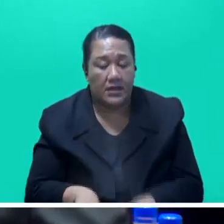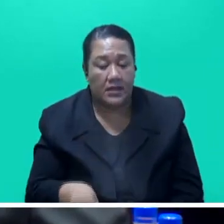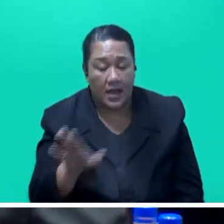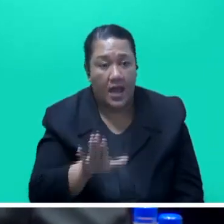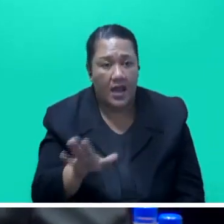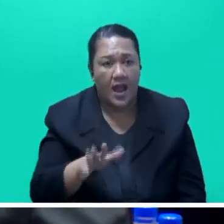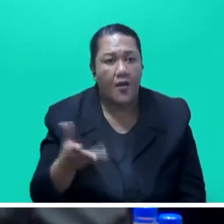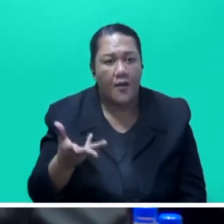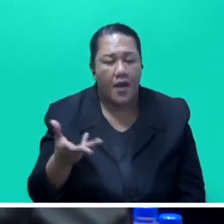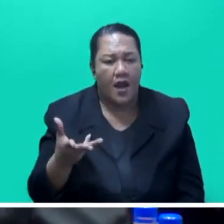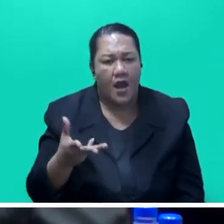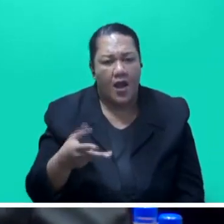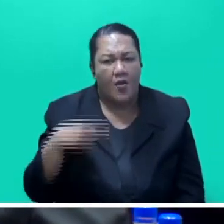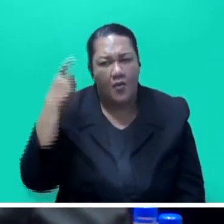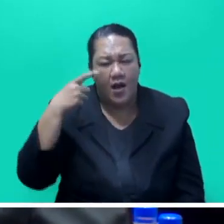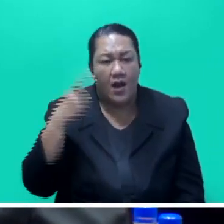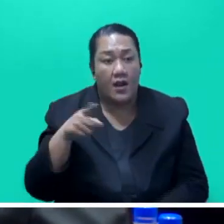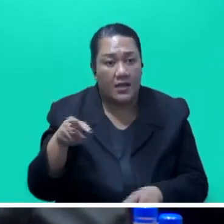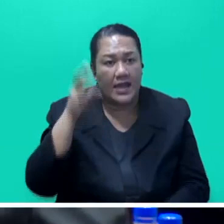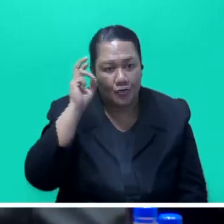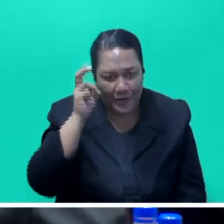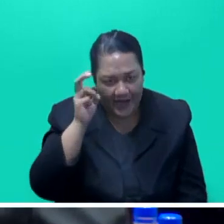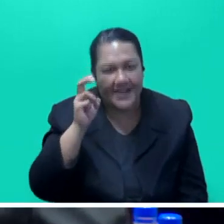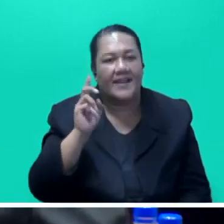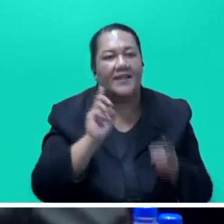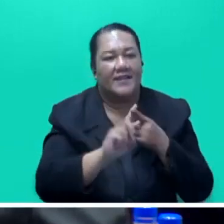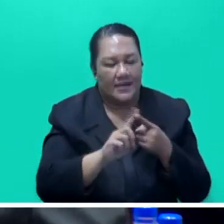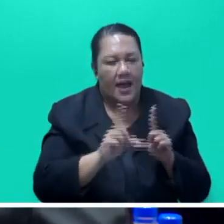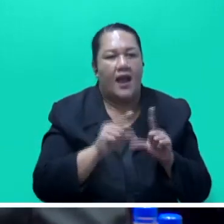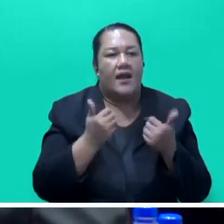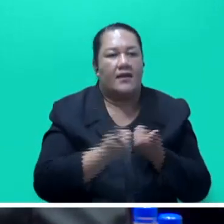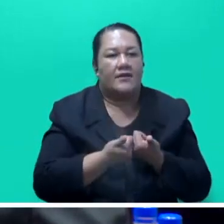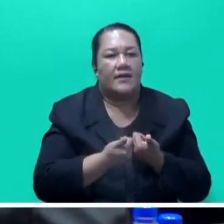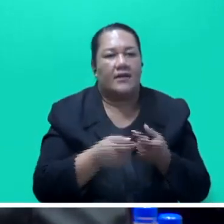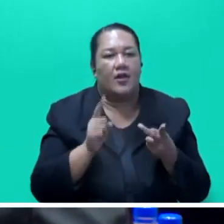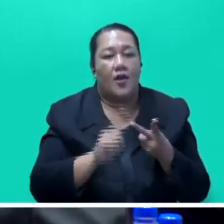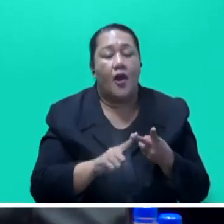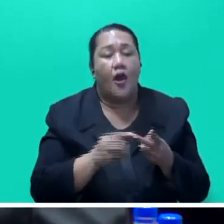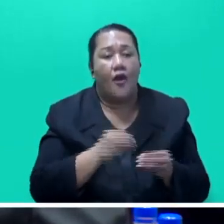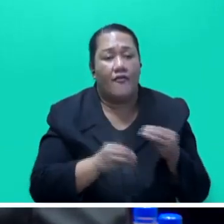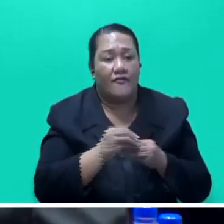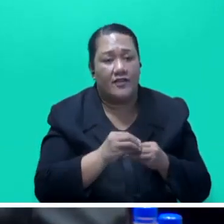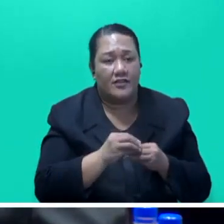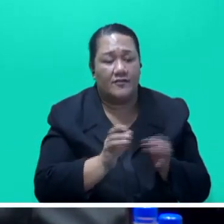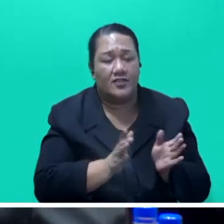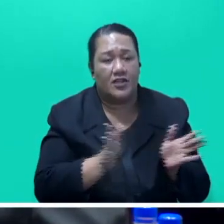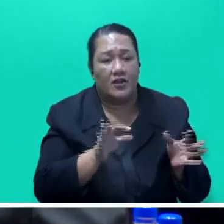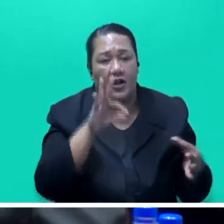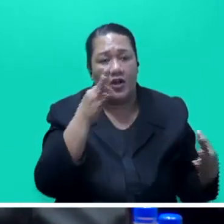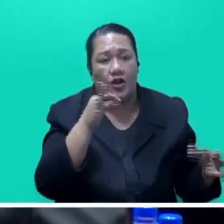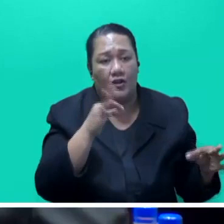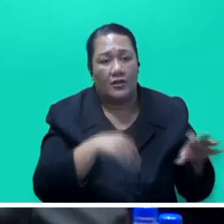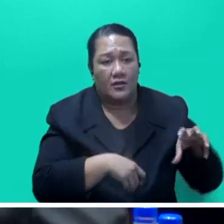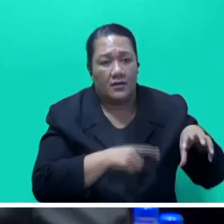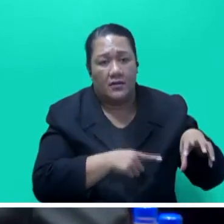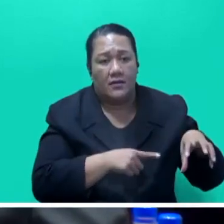The training plan agreed. Mr. Speaker, the Office of the Auditor-General, there was